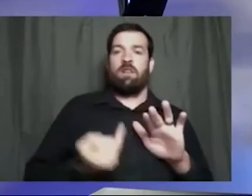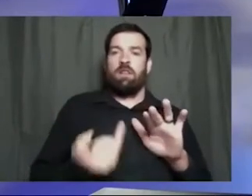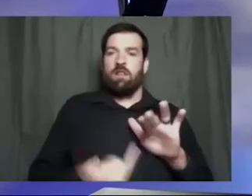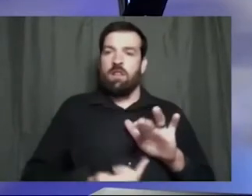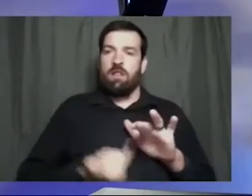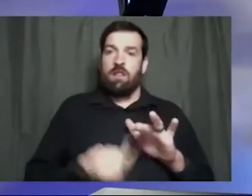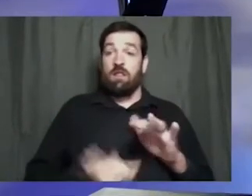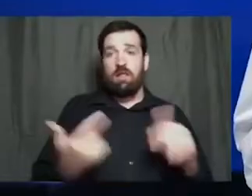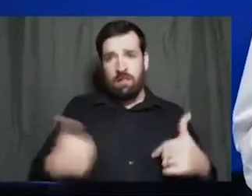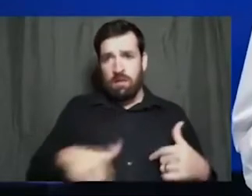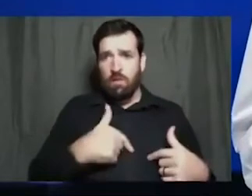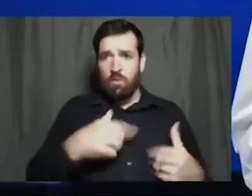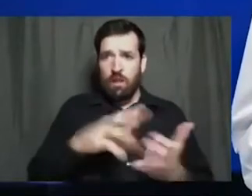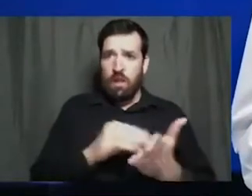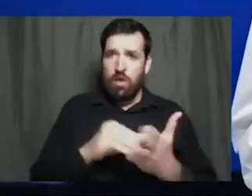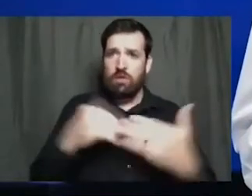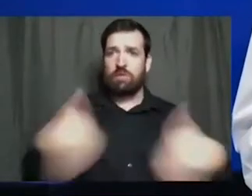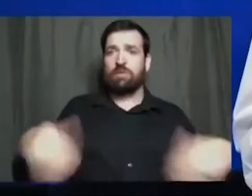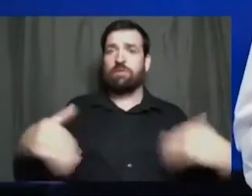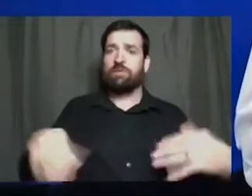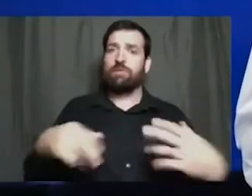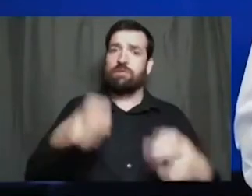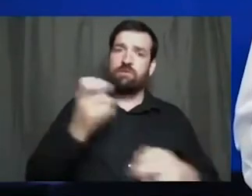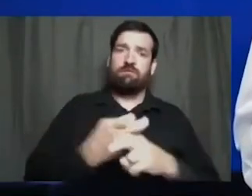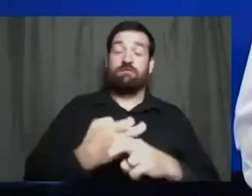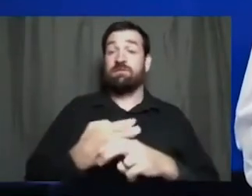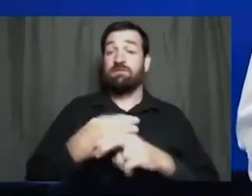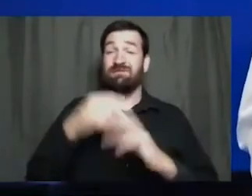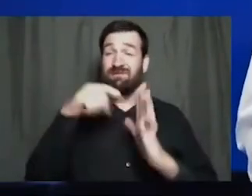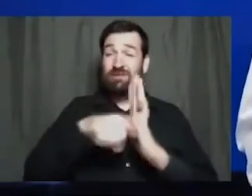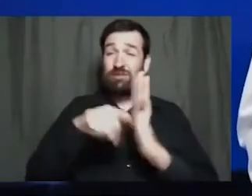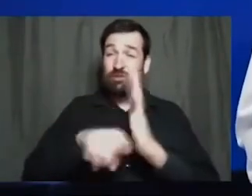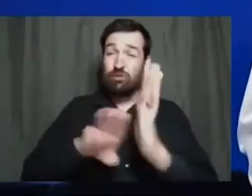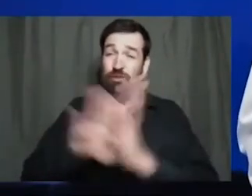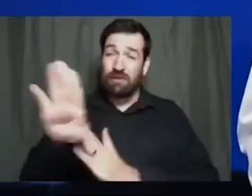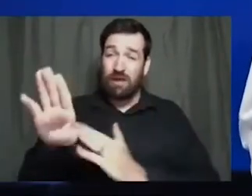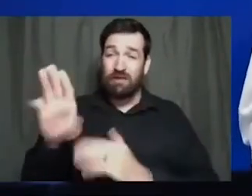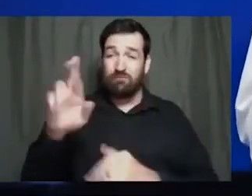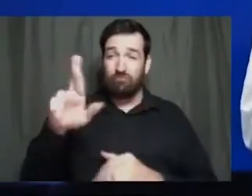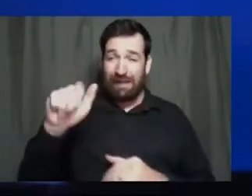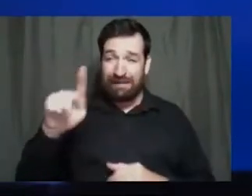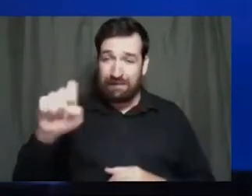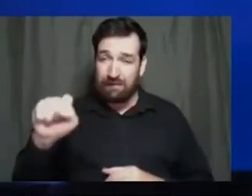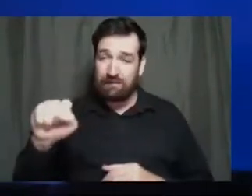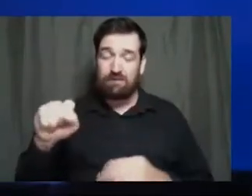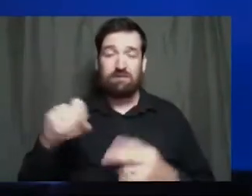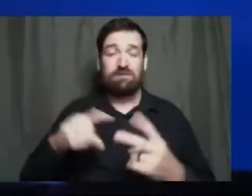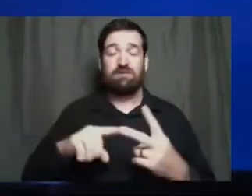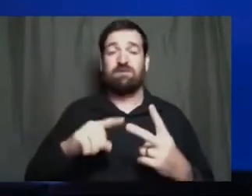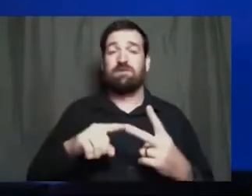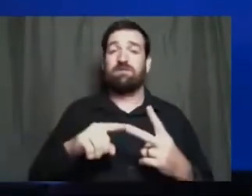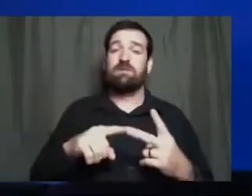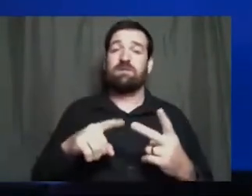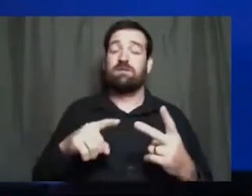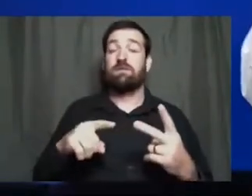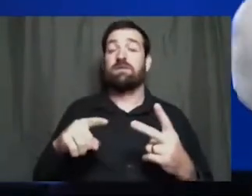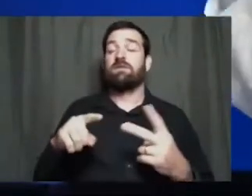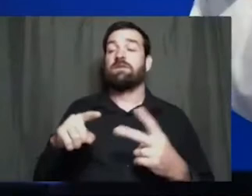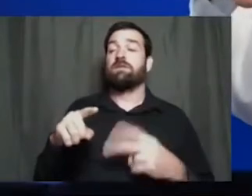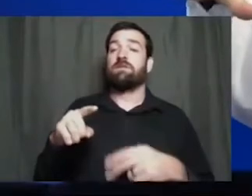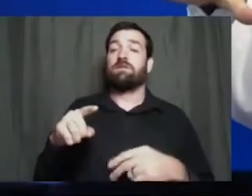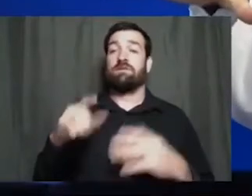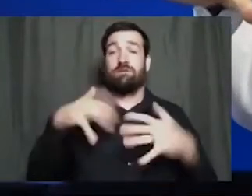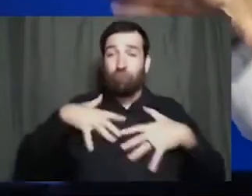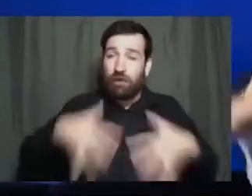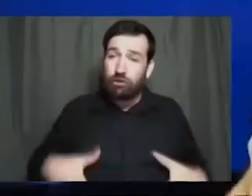been incredibly challenging. We watch suicide rates go up. We watch depression rates go up. So what I think the lesson we have to learn is that we don't